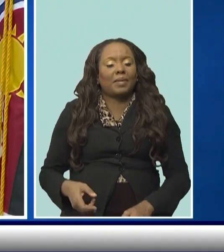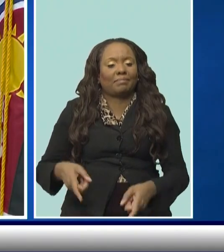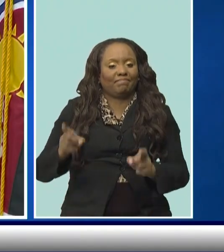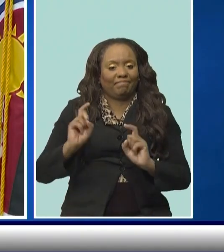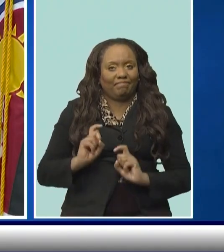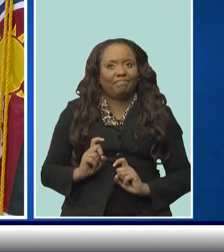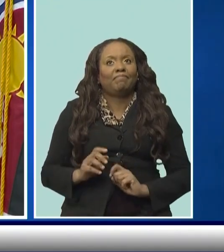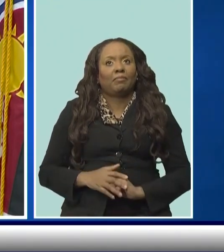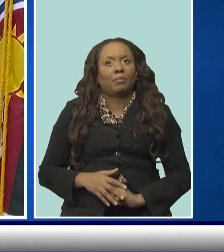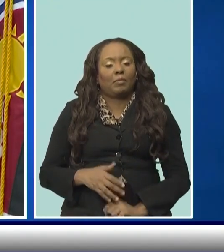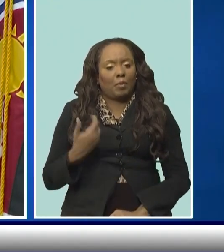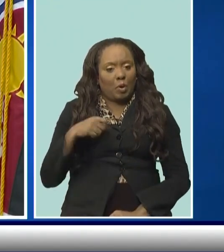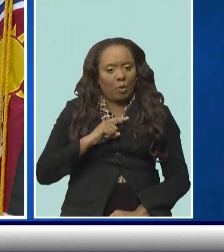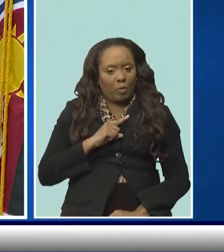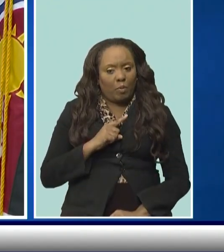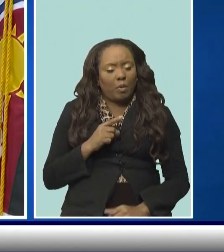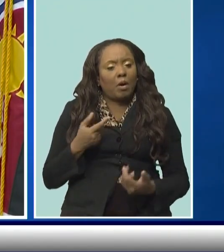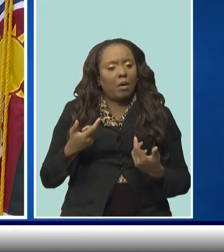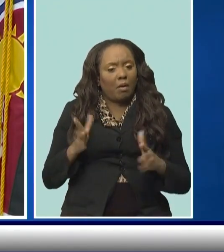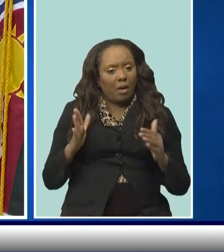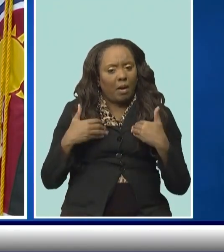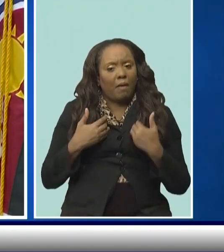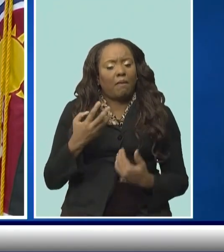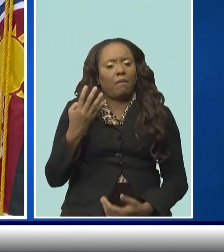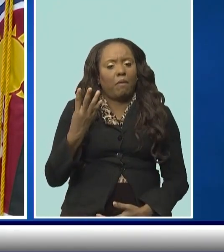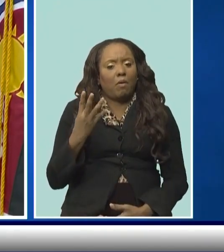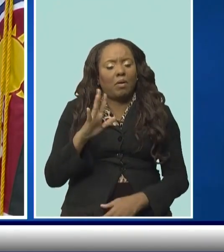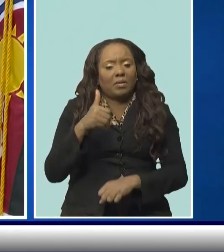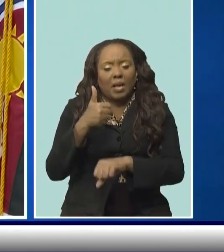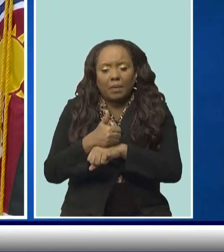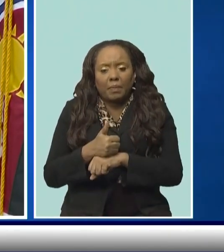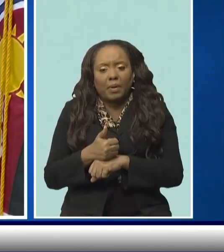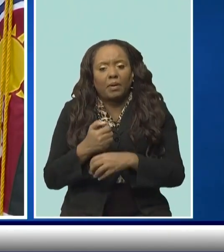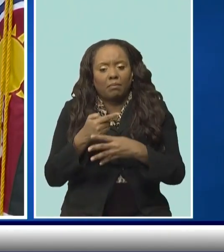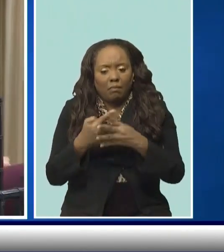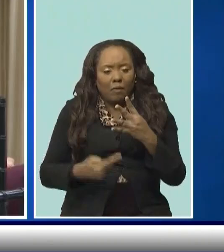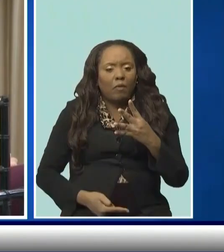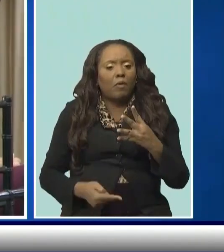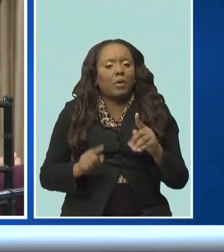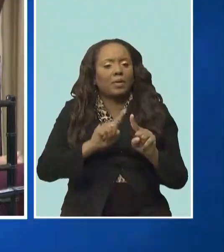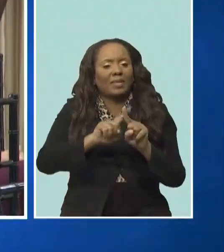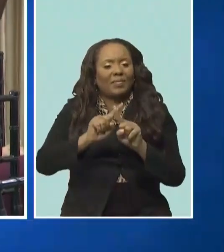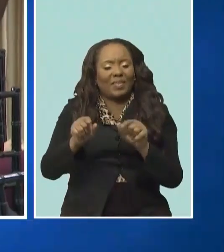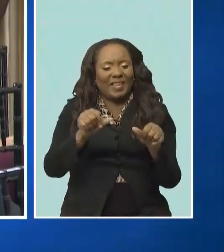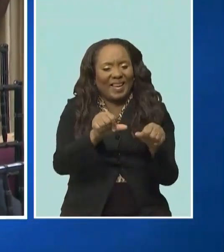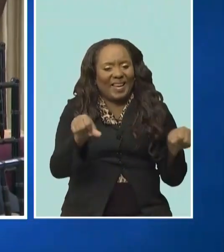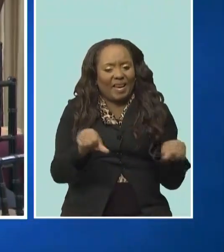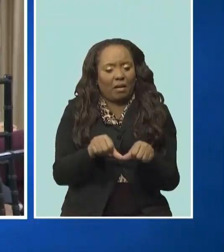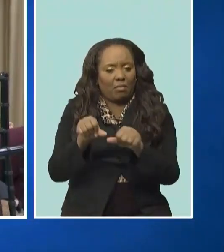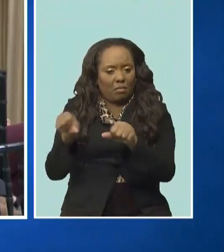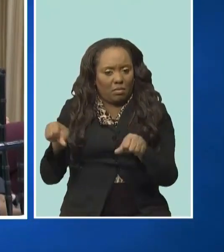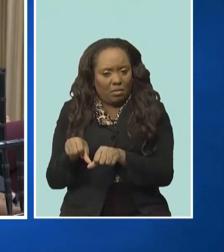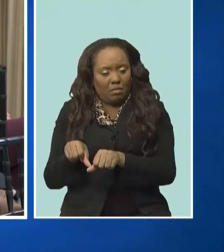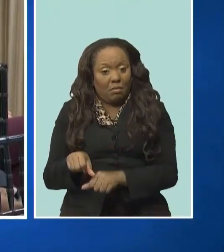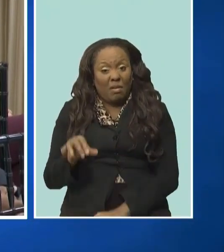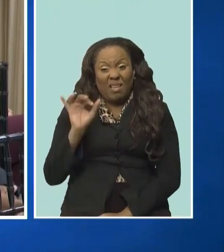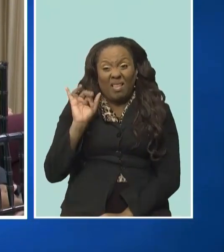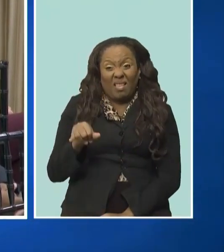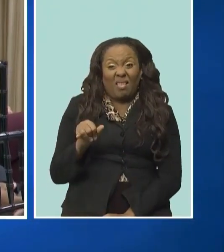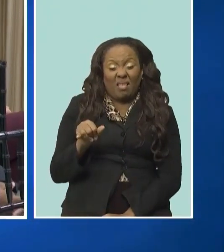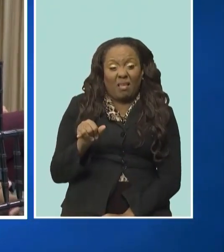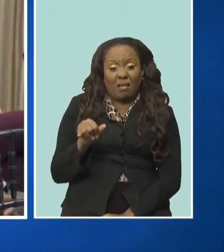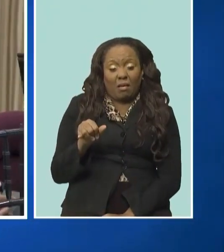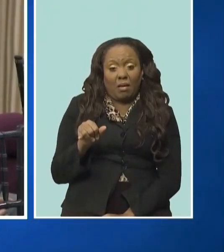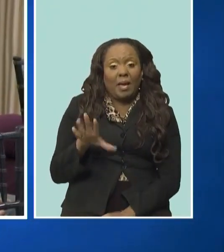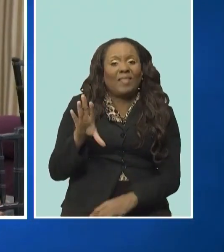had 4 of them installed at Wilmington, Tappy Pond, Sweetvale, and Canefield. And this investment, well, you know,